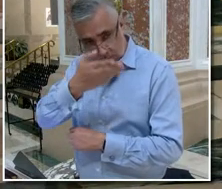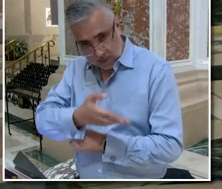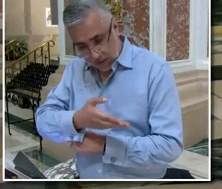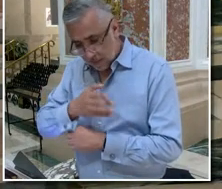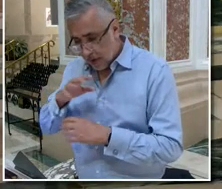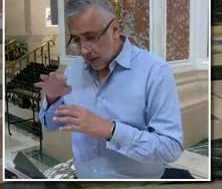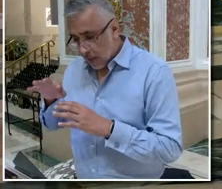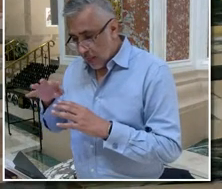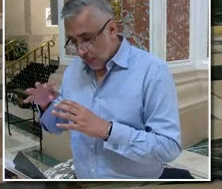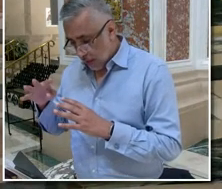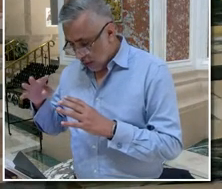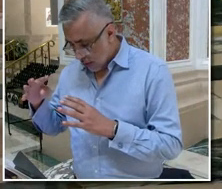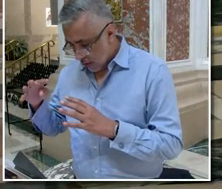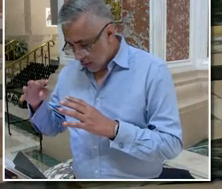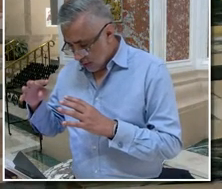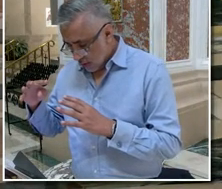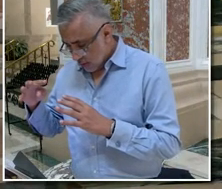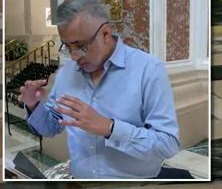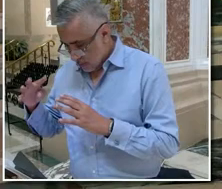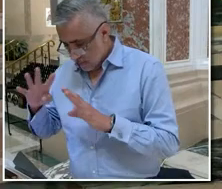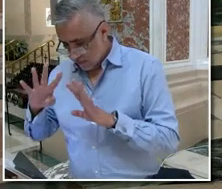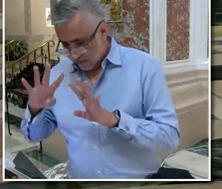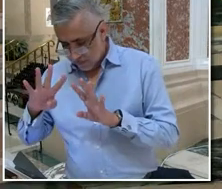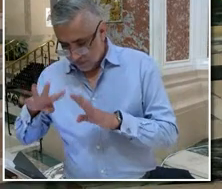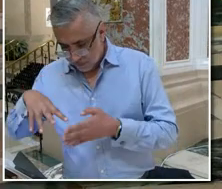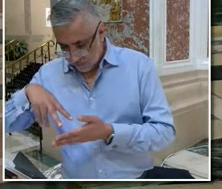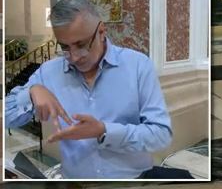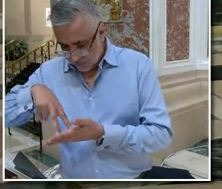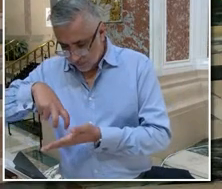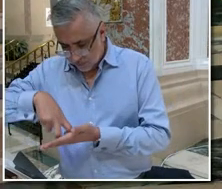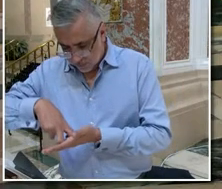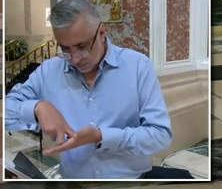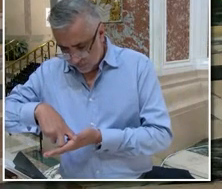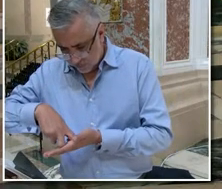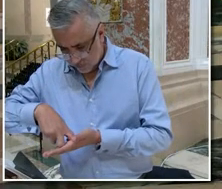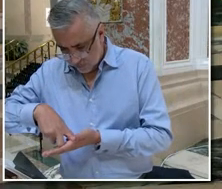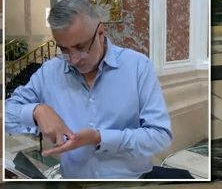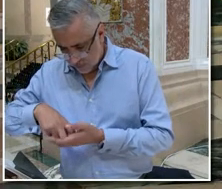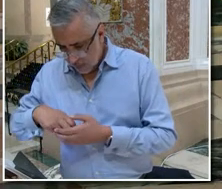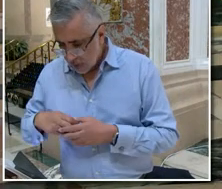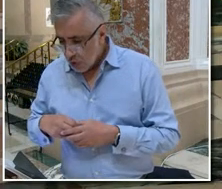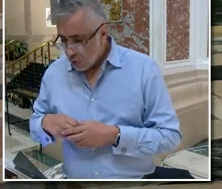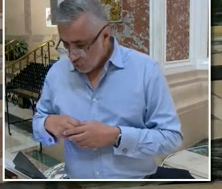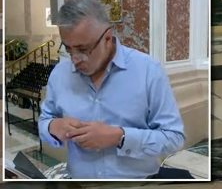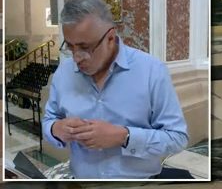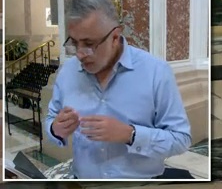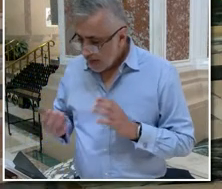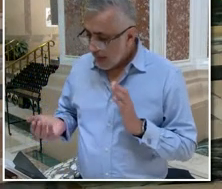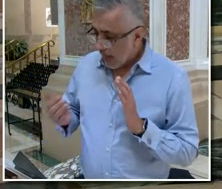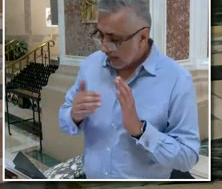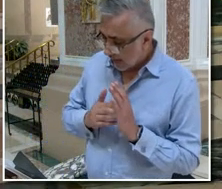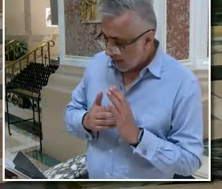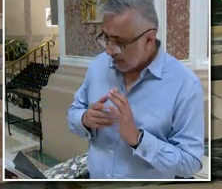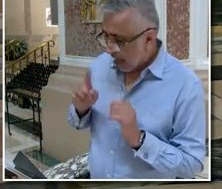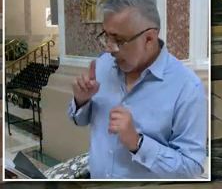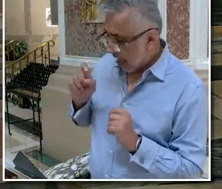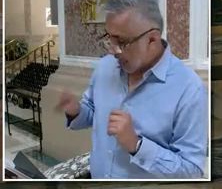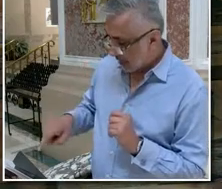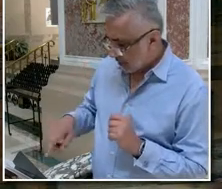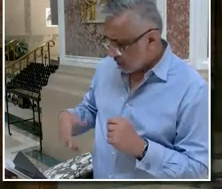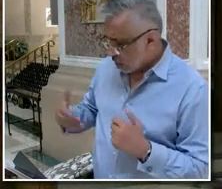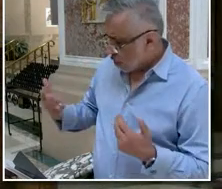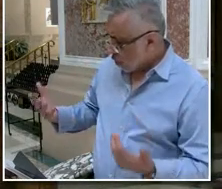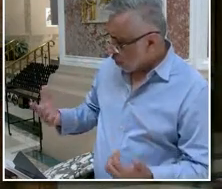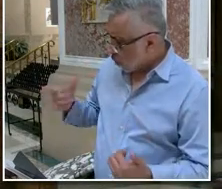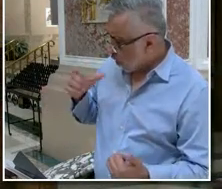they turned away and fell to the ground. So he again asked them,